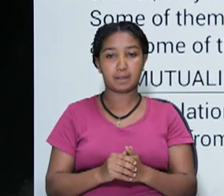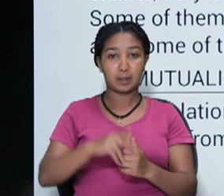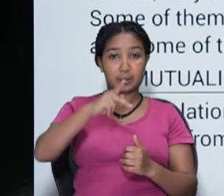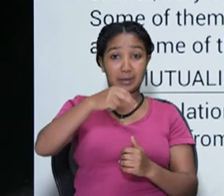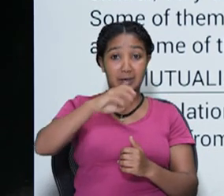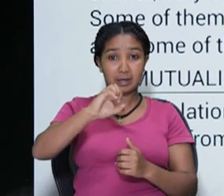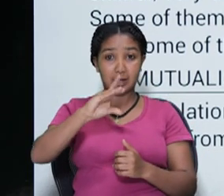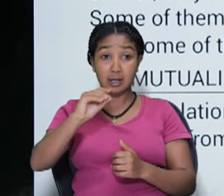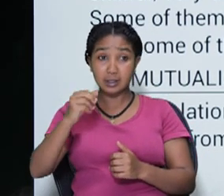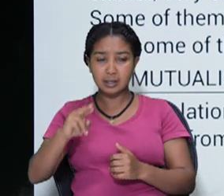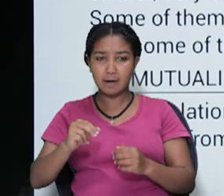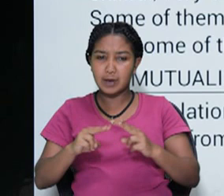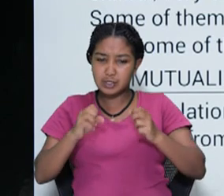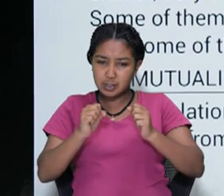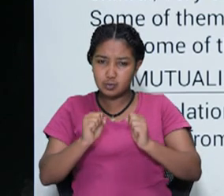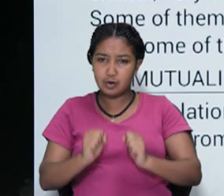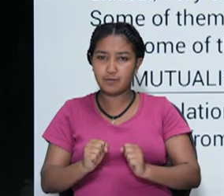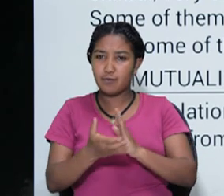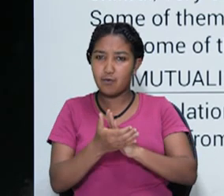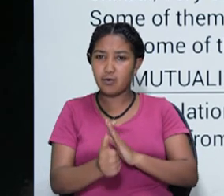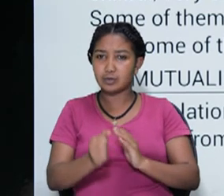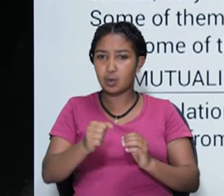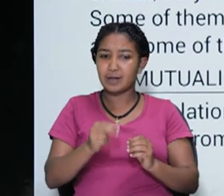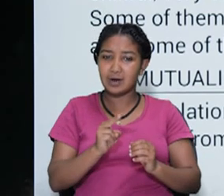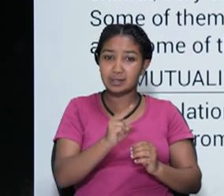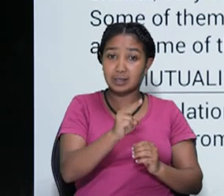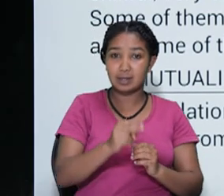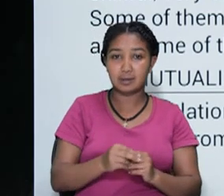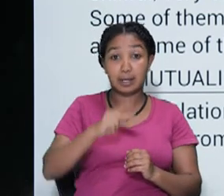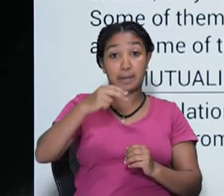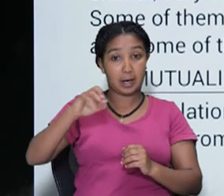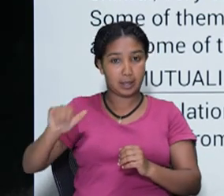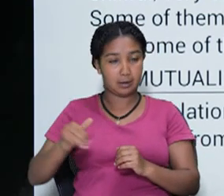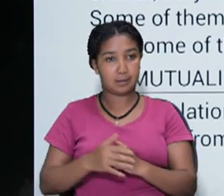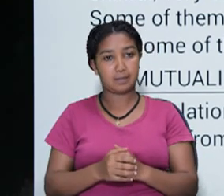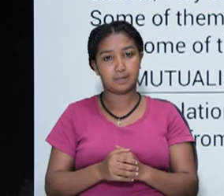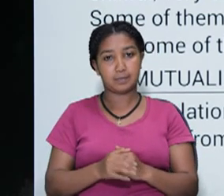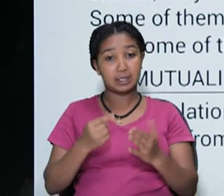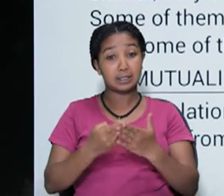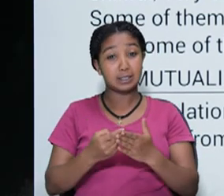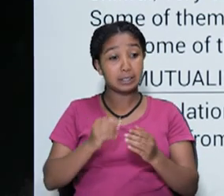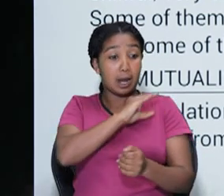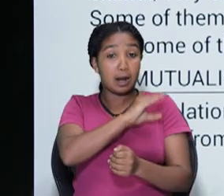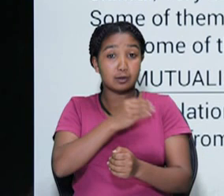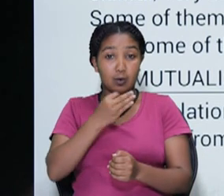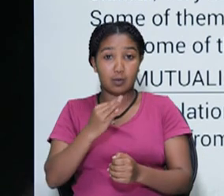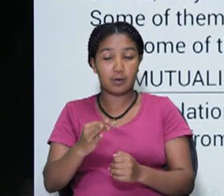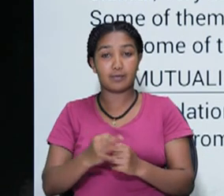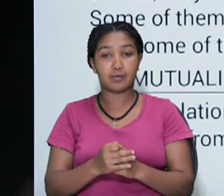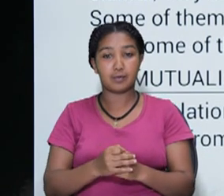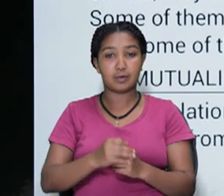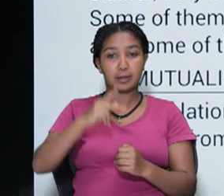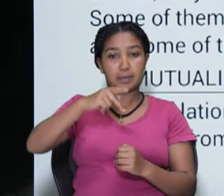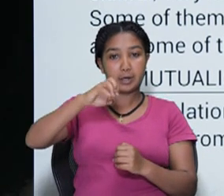Predators are skillful, very strong, and faster than their prey. This is the characteristics